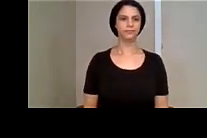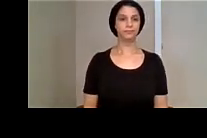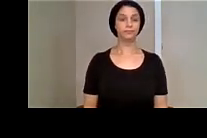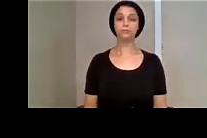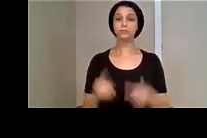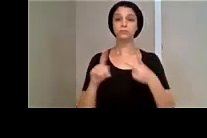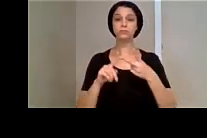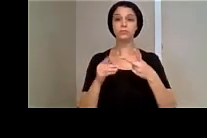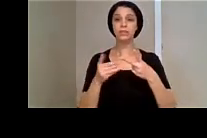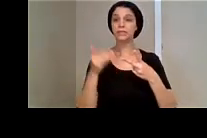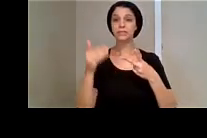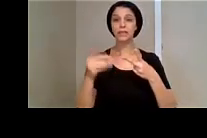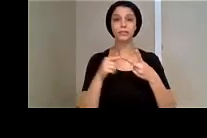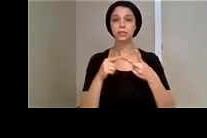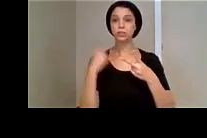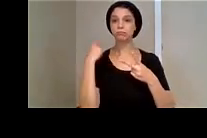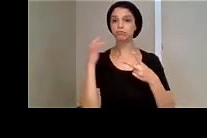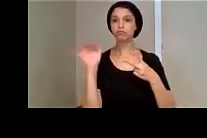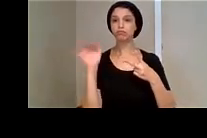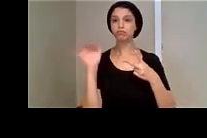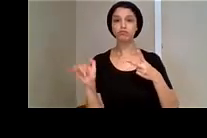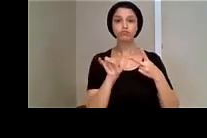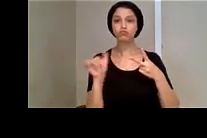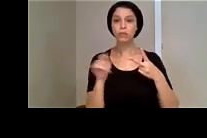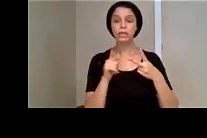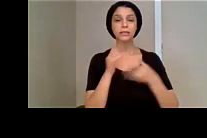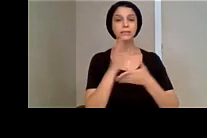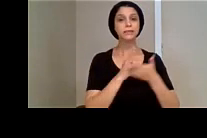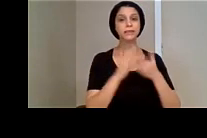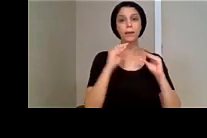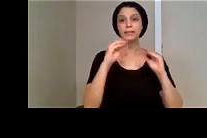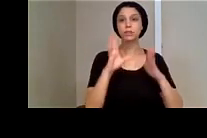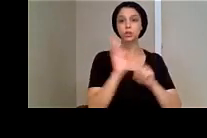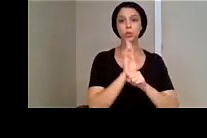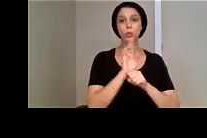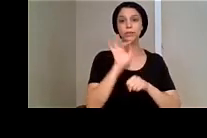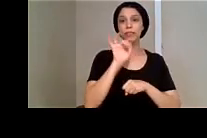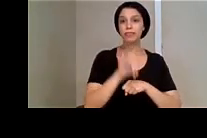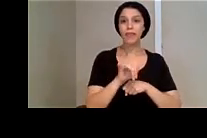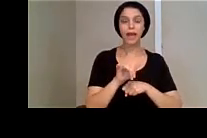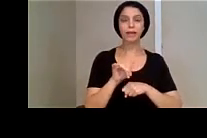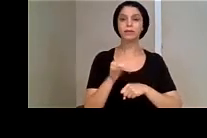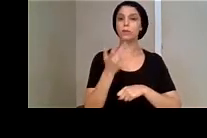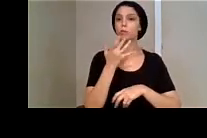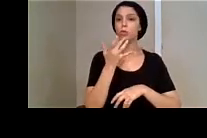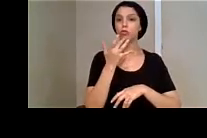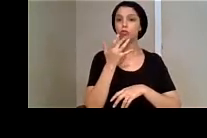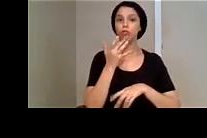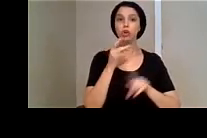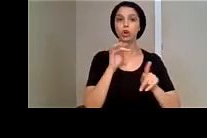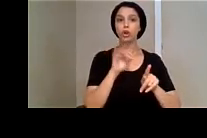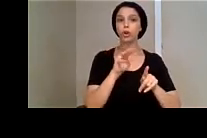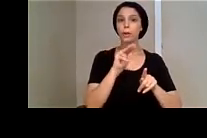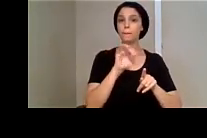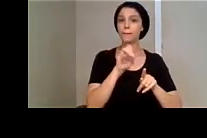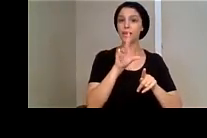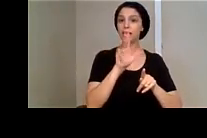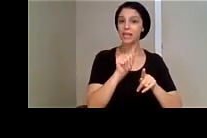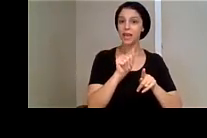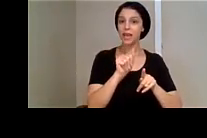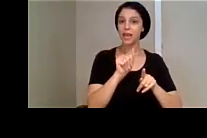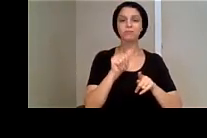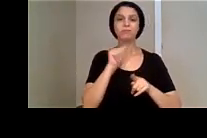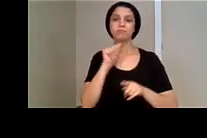Next one is very similar. So some teachers are using this instead of text entry. So if we're doing that recording of